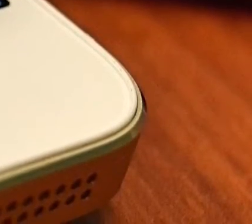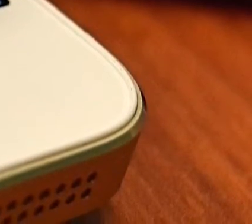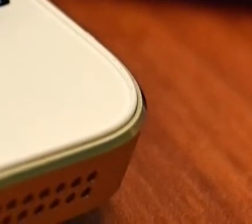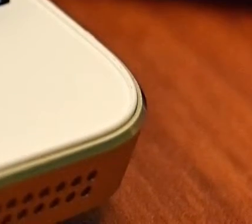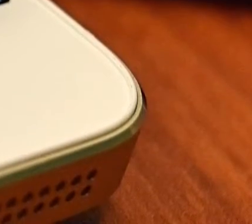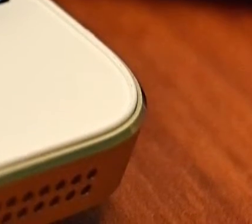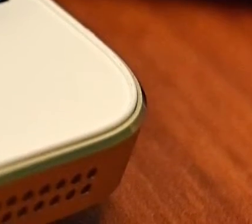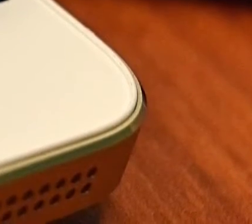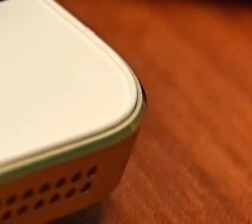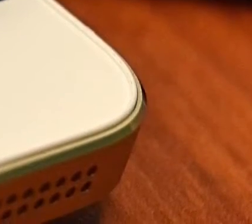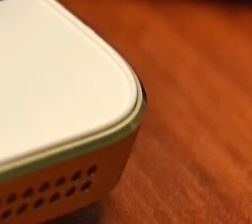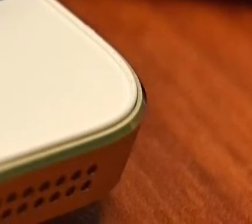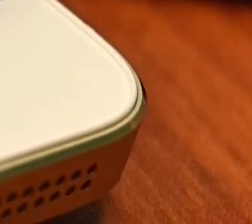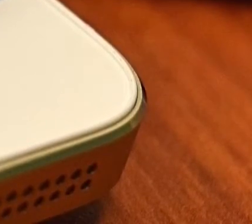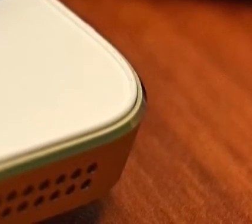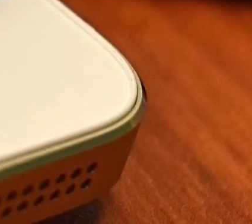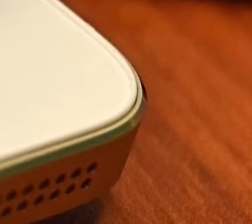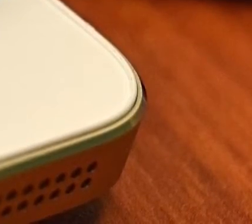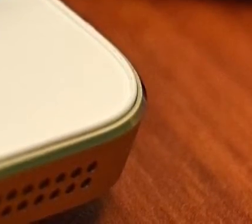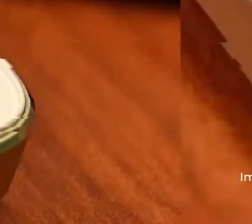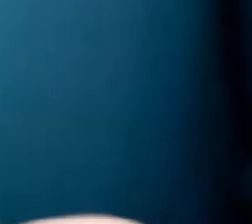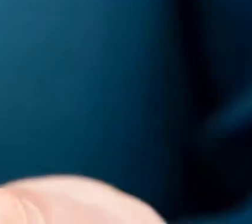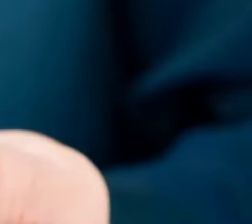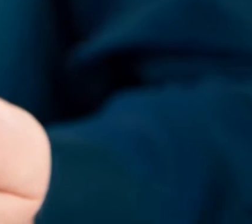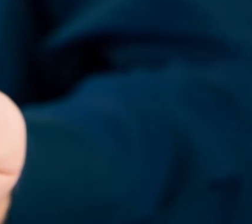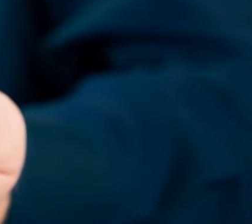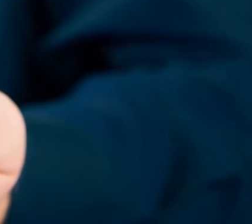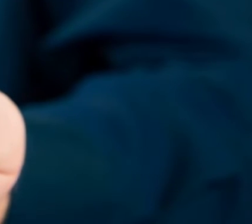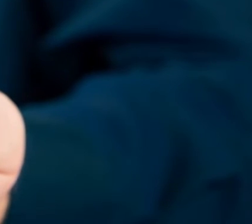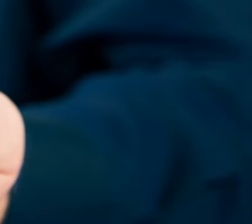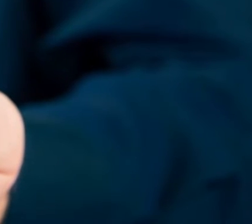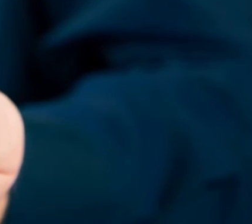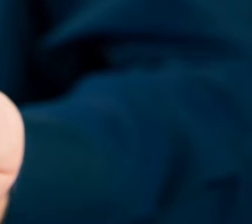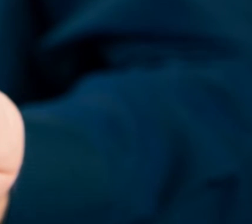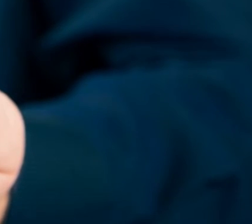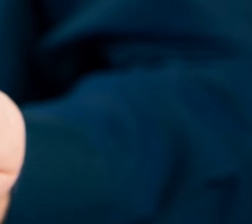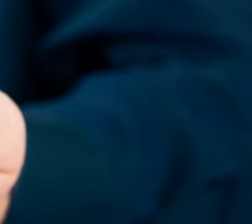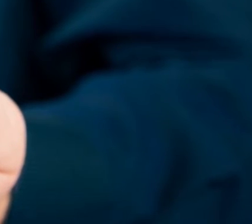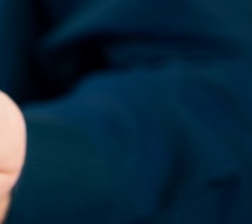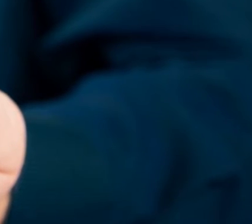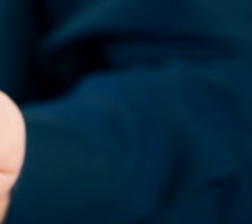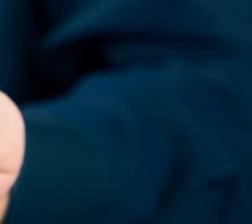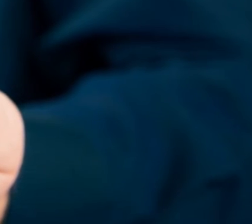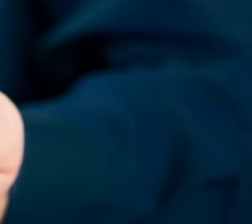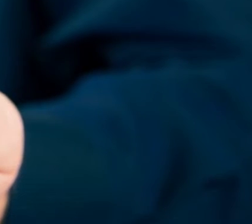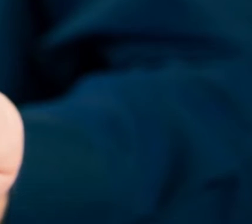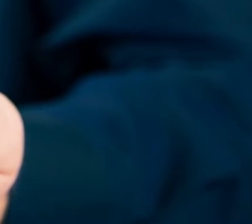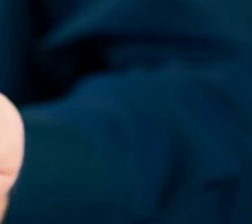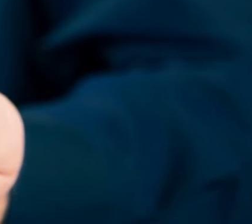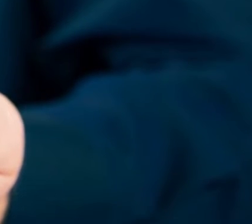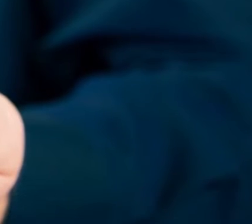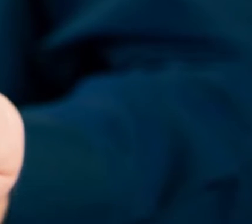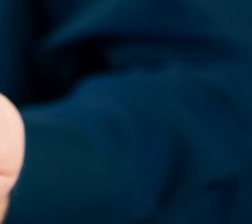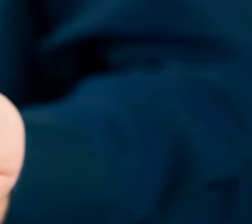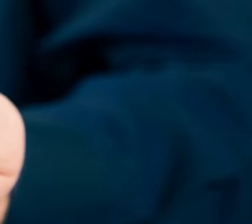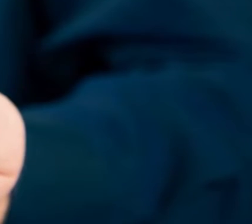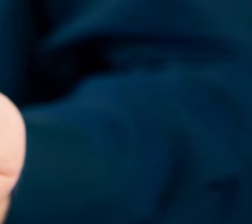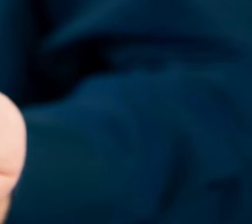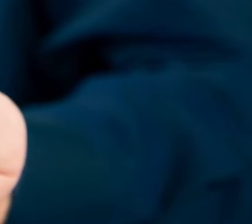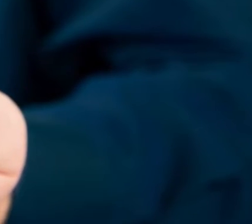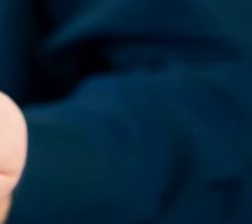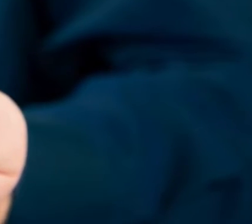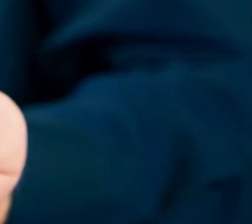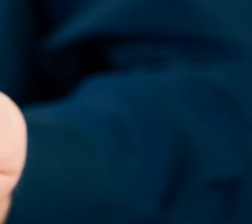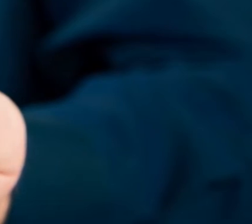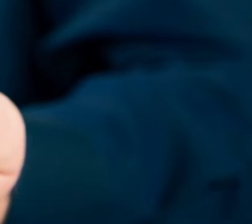what posts you are shown on your Explore tab. Facebook. Artificial intelligence is also used along with a tool